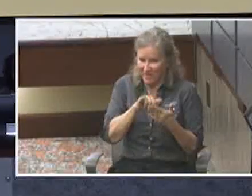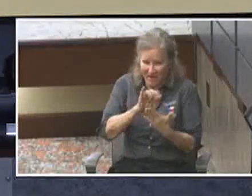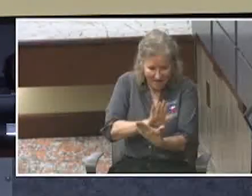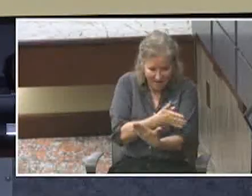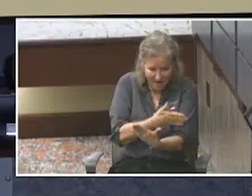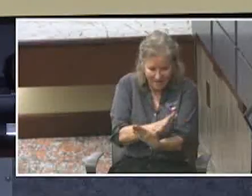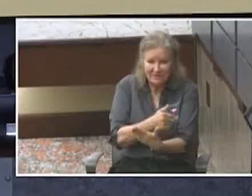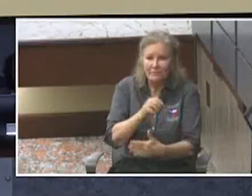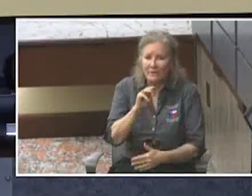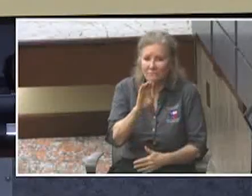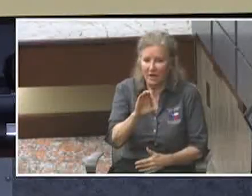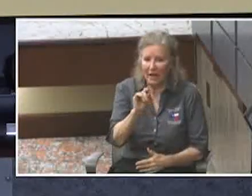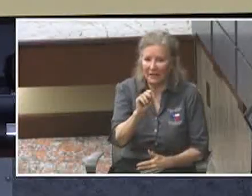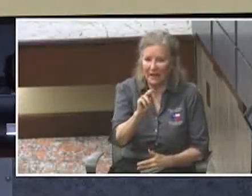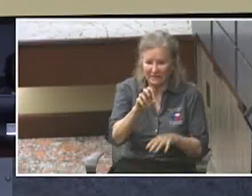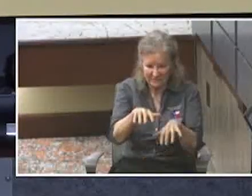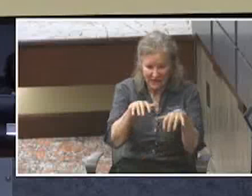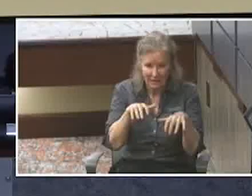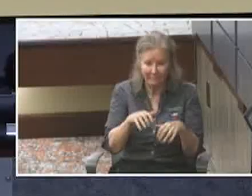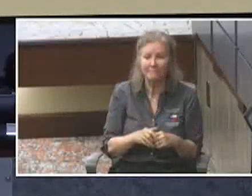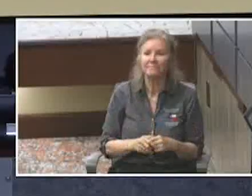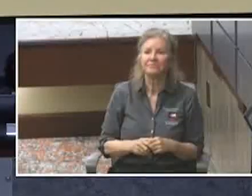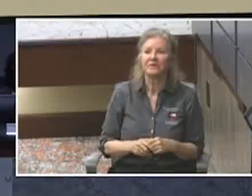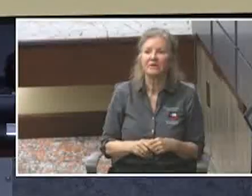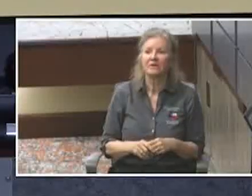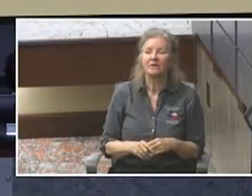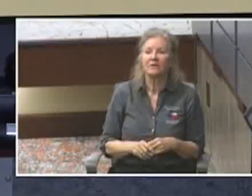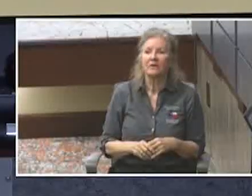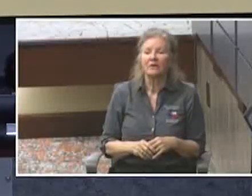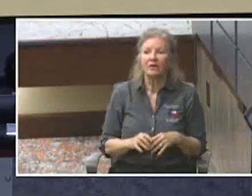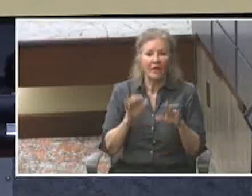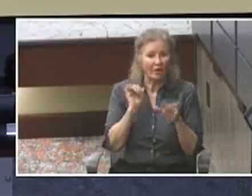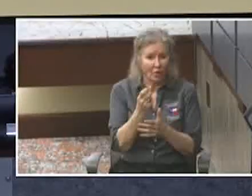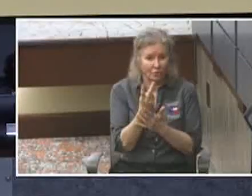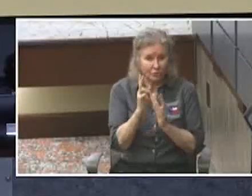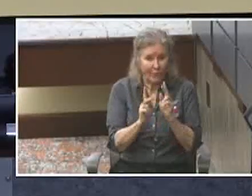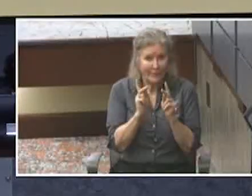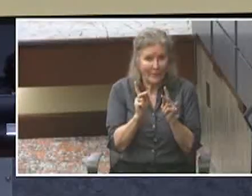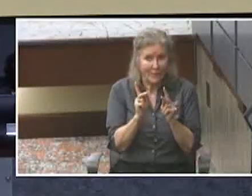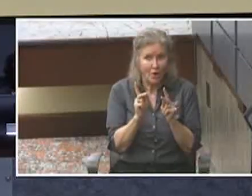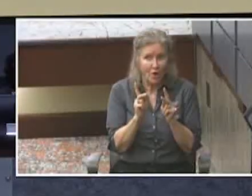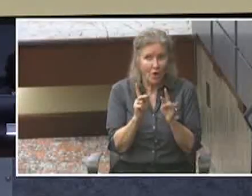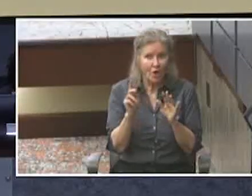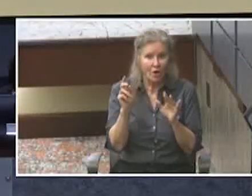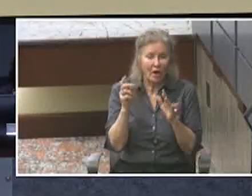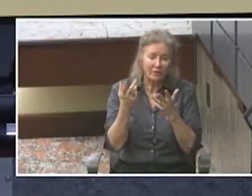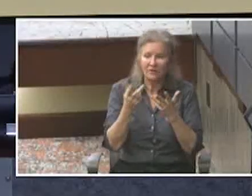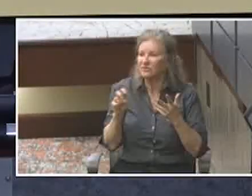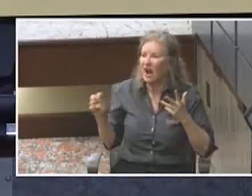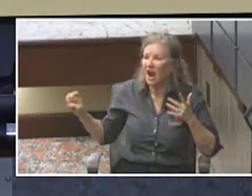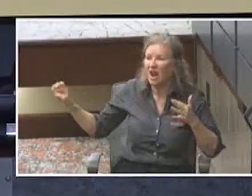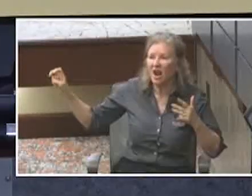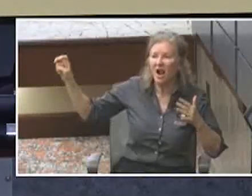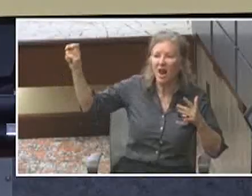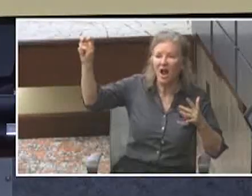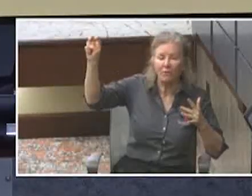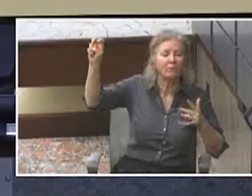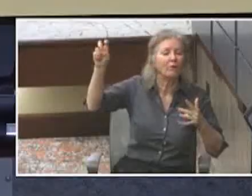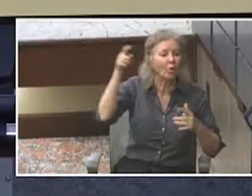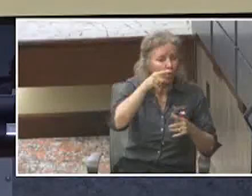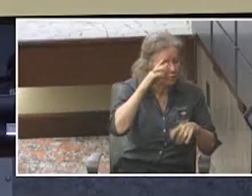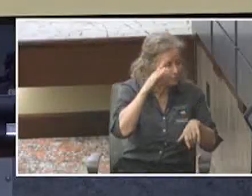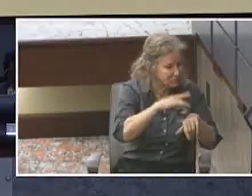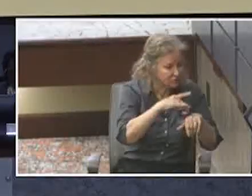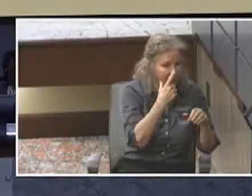to McLean Stadium. The closest these two people will be on tour is El Paso,